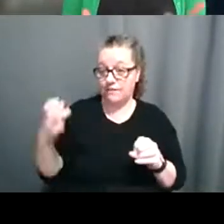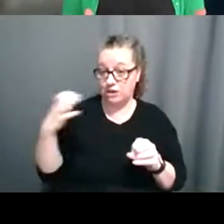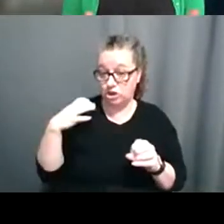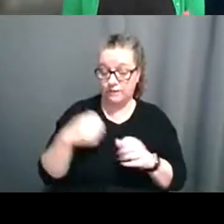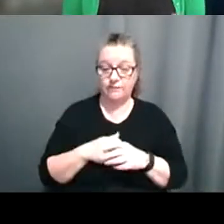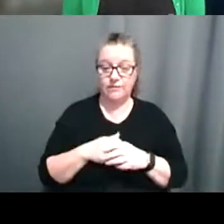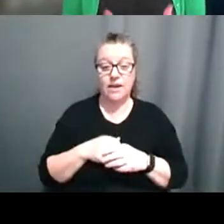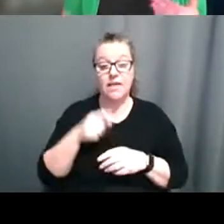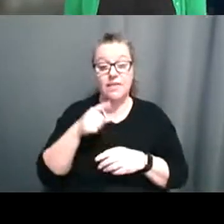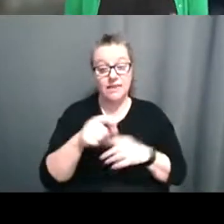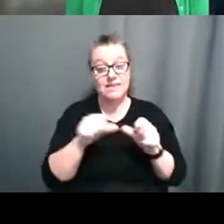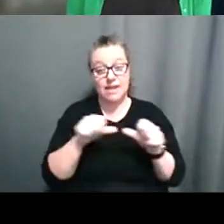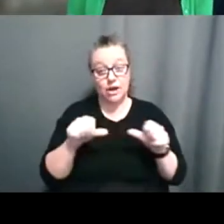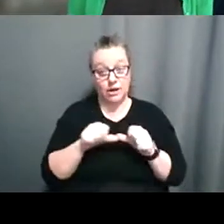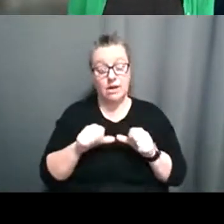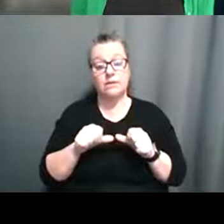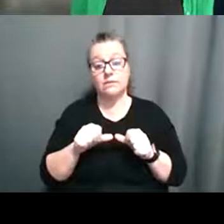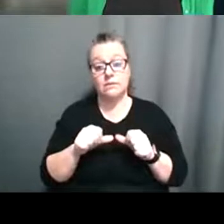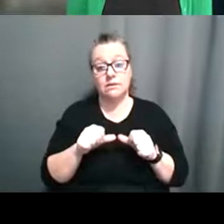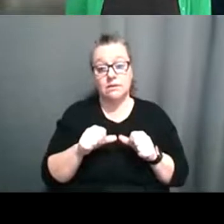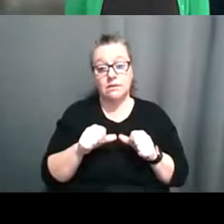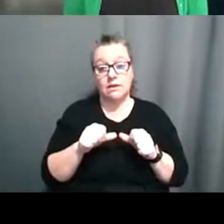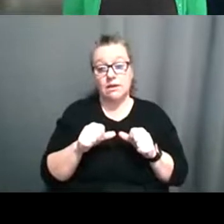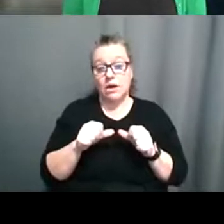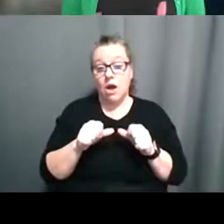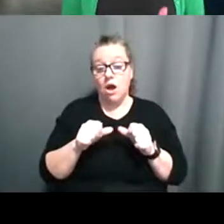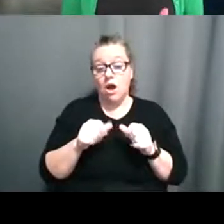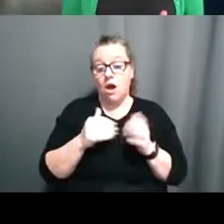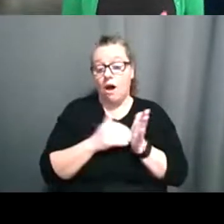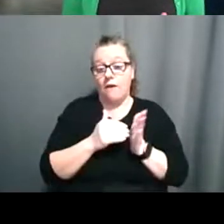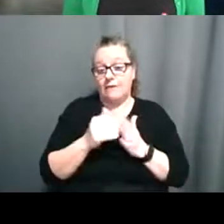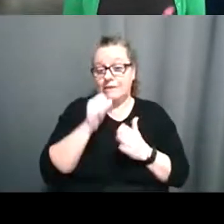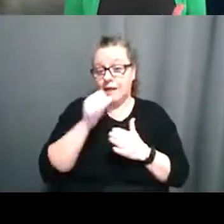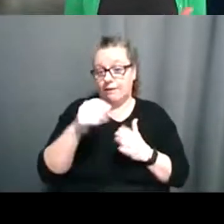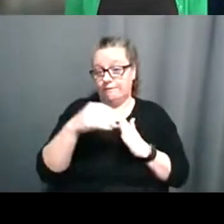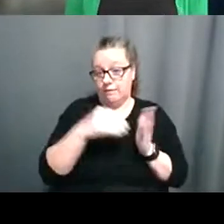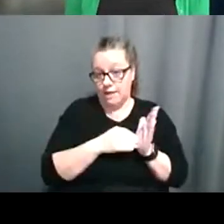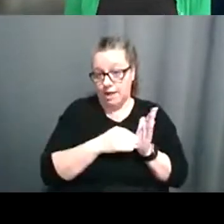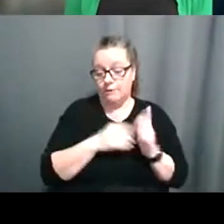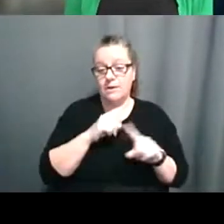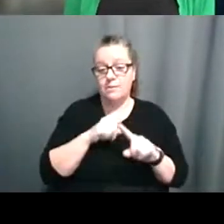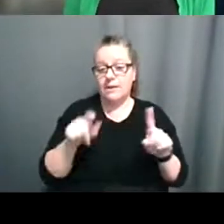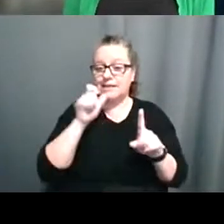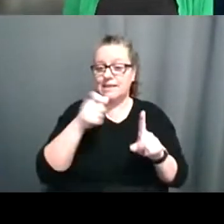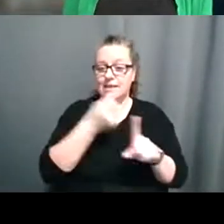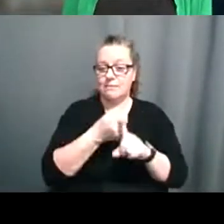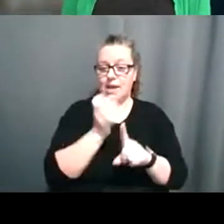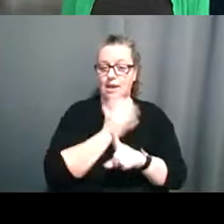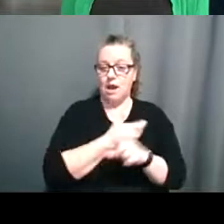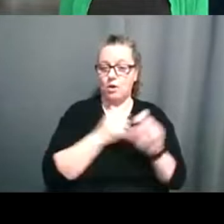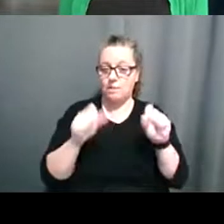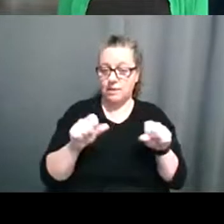that initially frequently went without completion. Thankfully, it didn't impact our ability to work